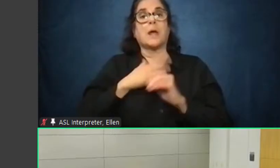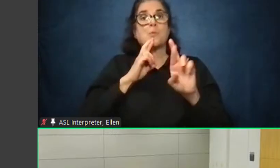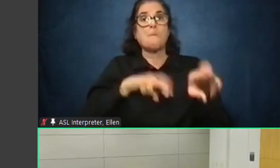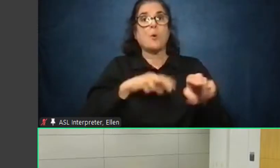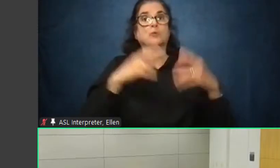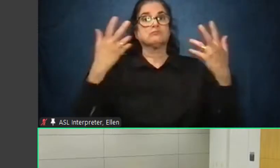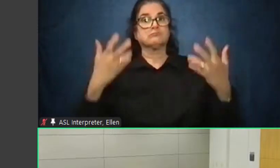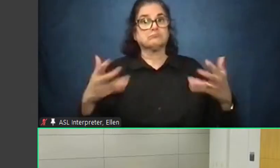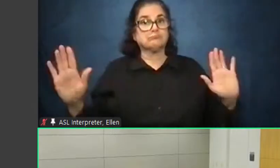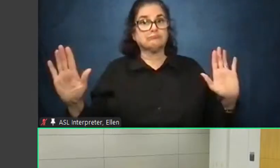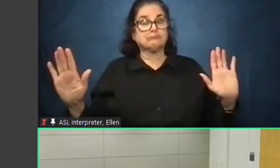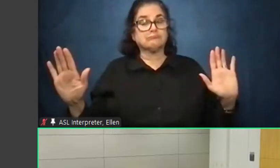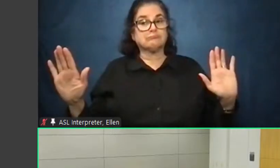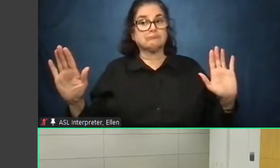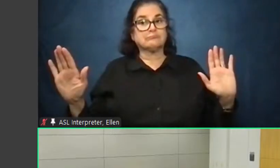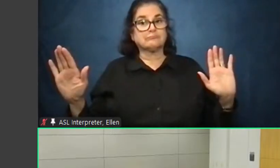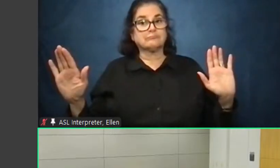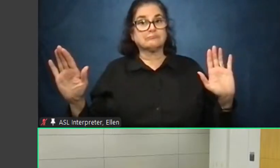Any